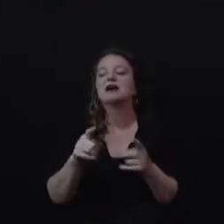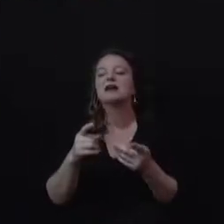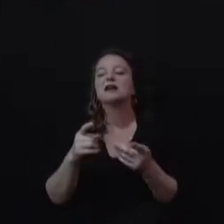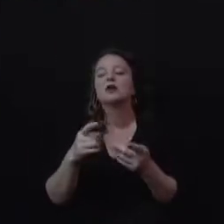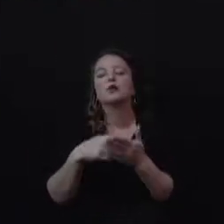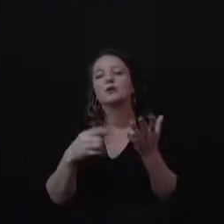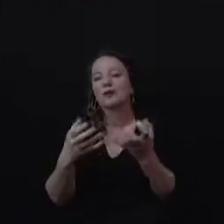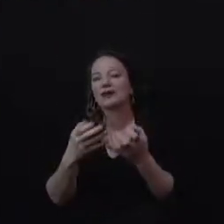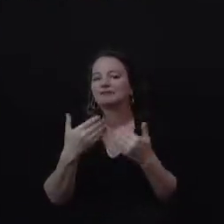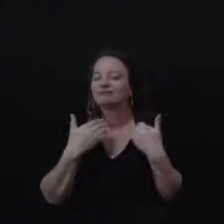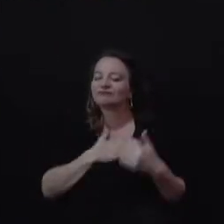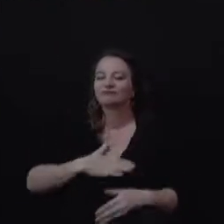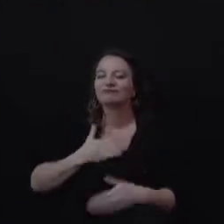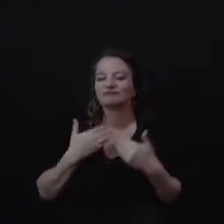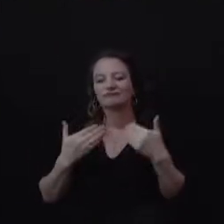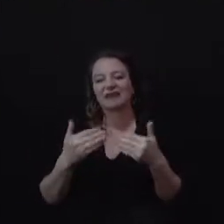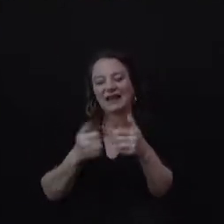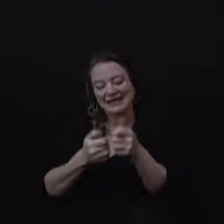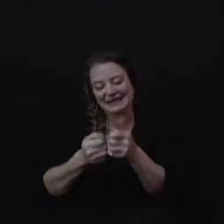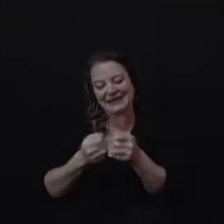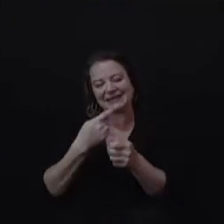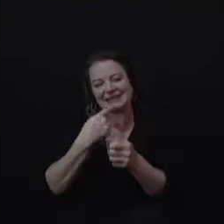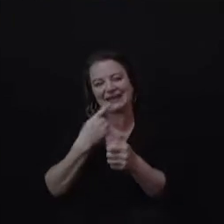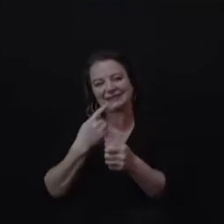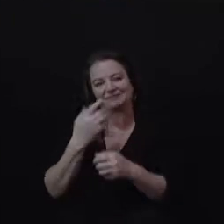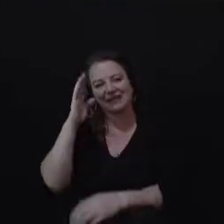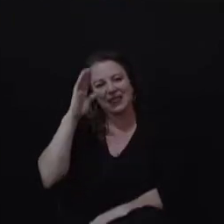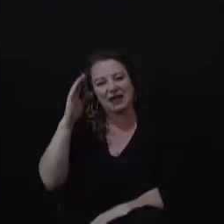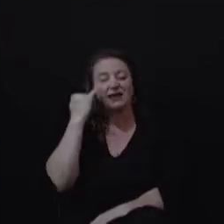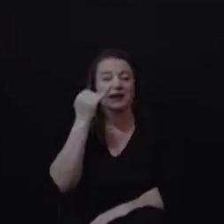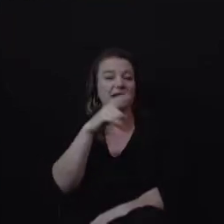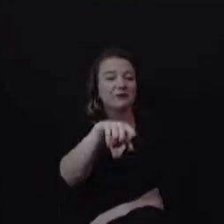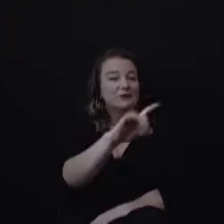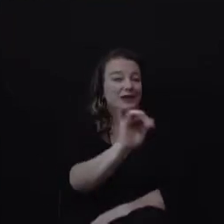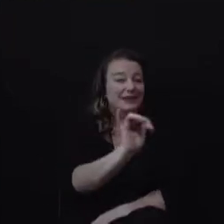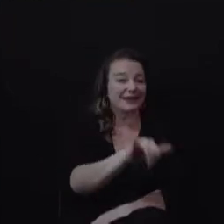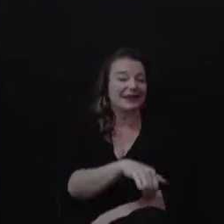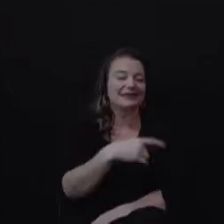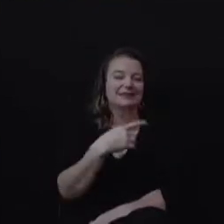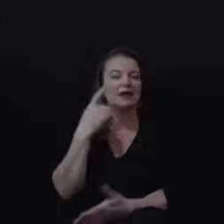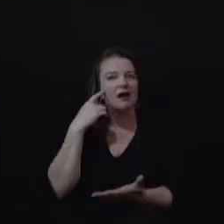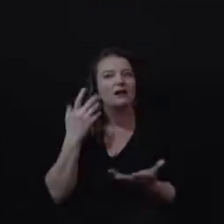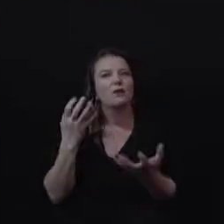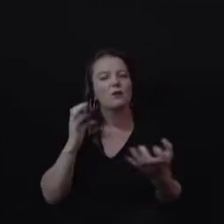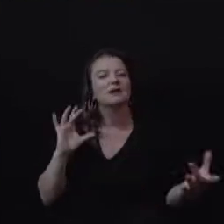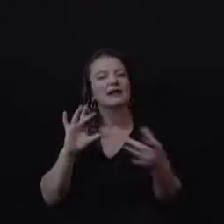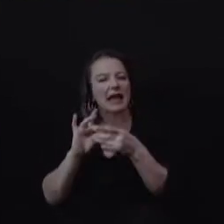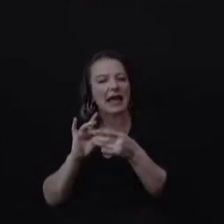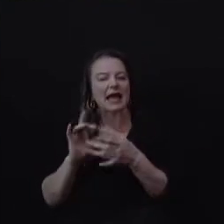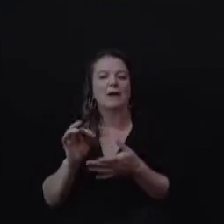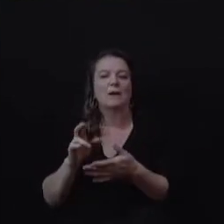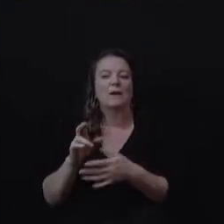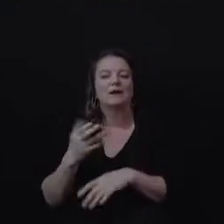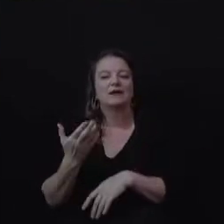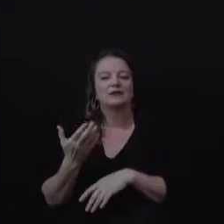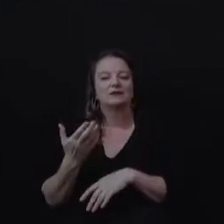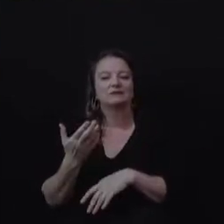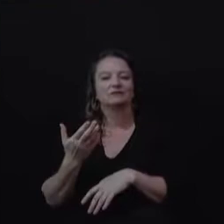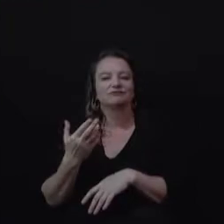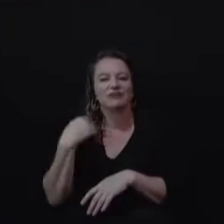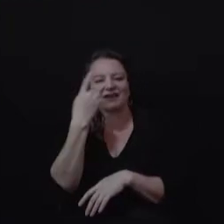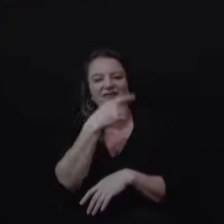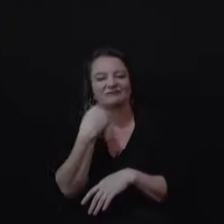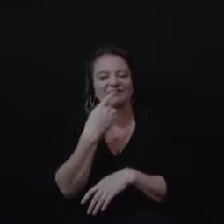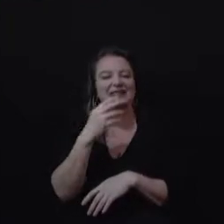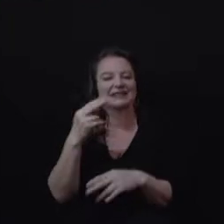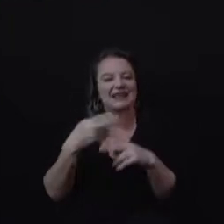is text us to just say hello. So if that's you, if you're like, I would love to get connected or put a face to a name, we want you to text